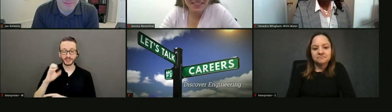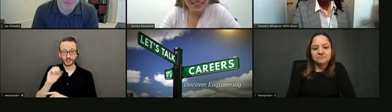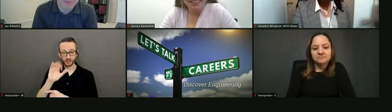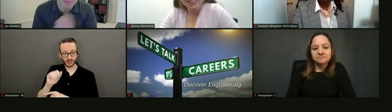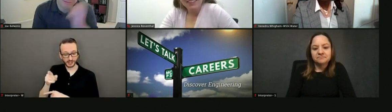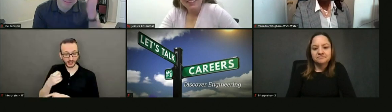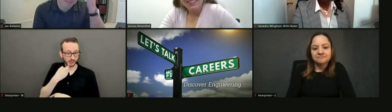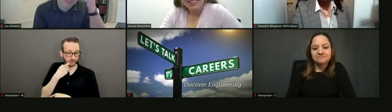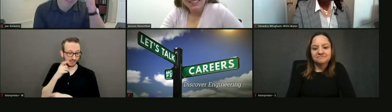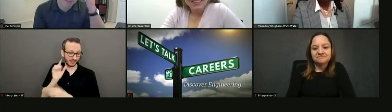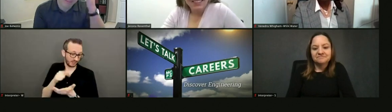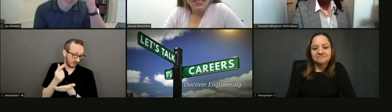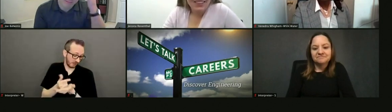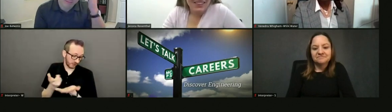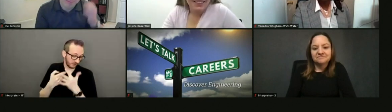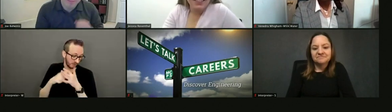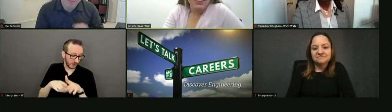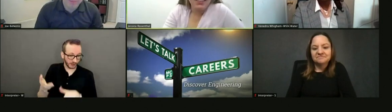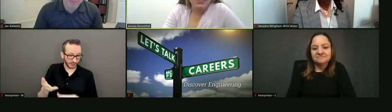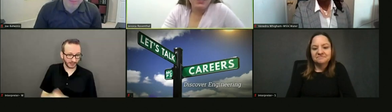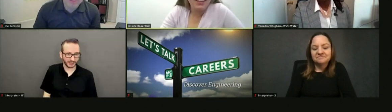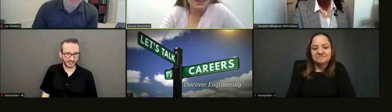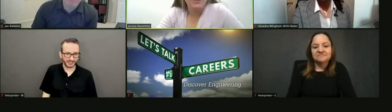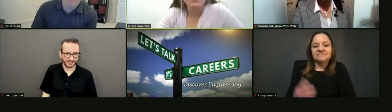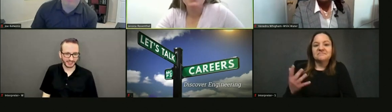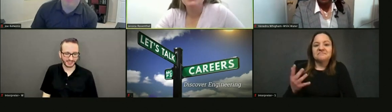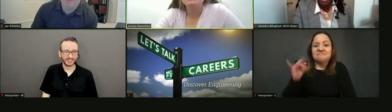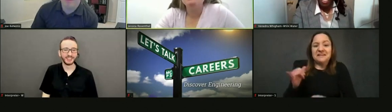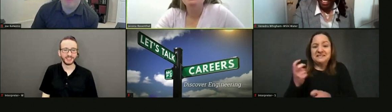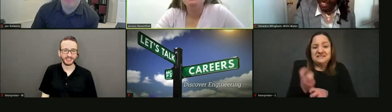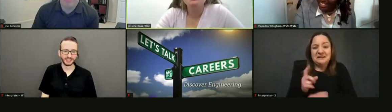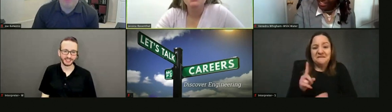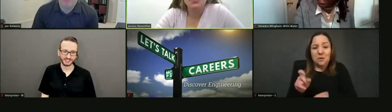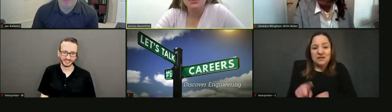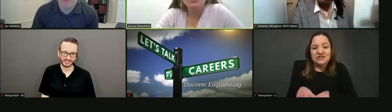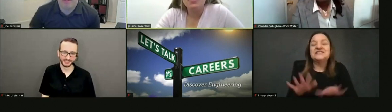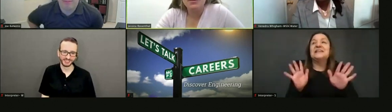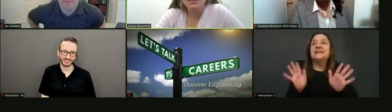graduate. Let's start off with you. Oh, no, that's a tough question. Yeah,